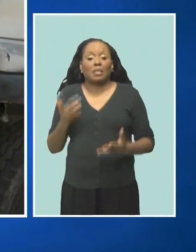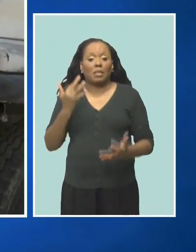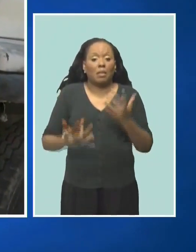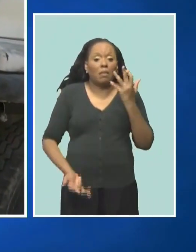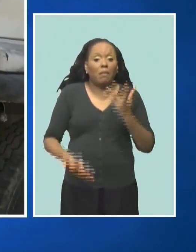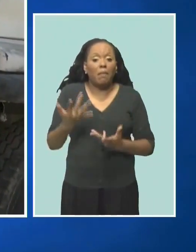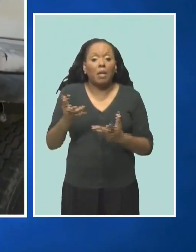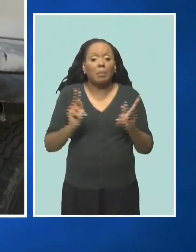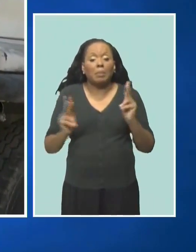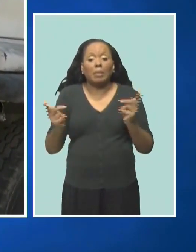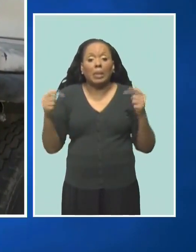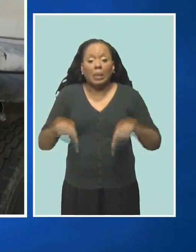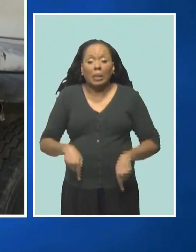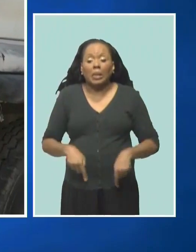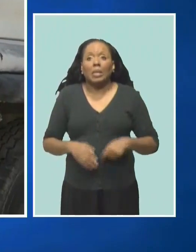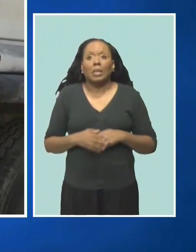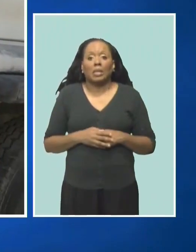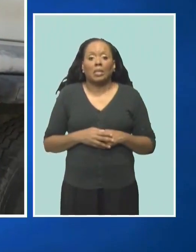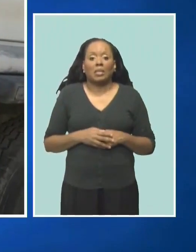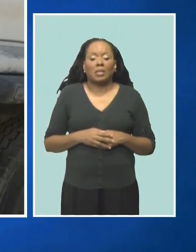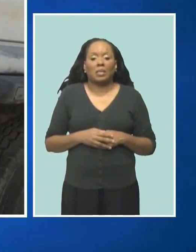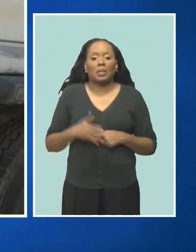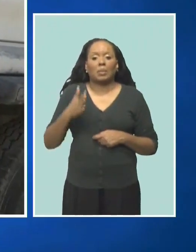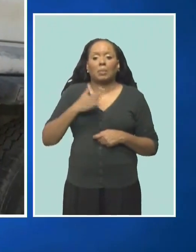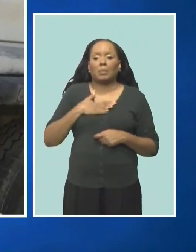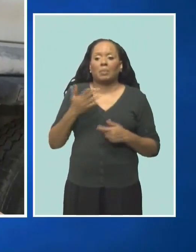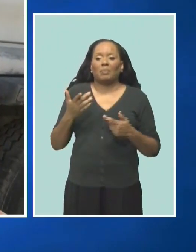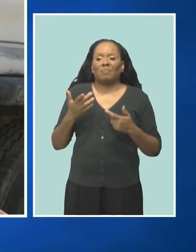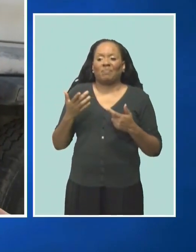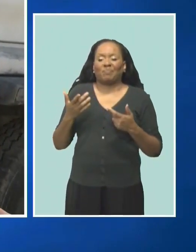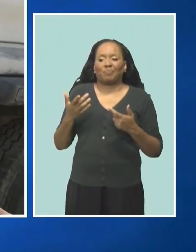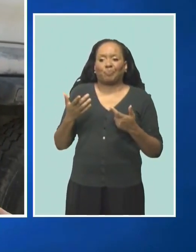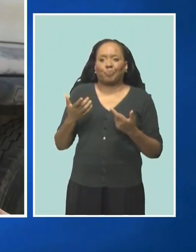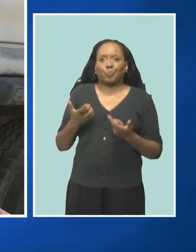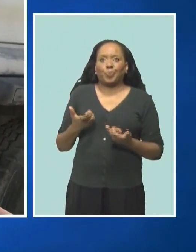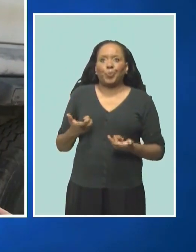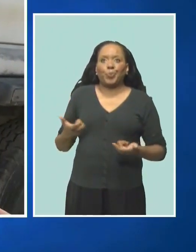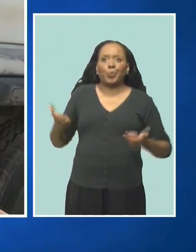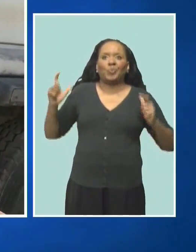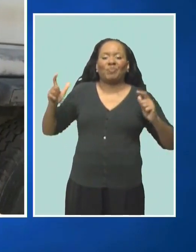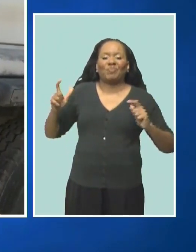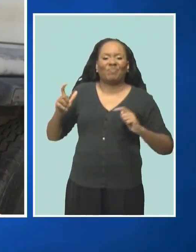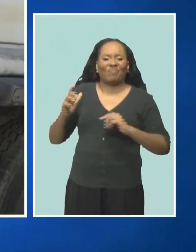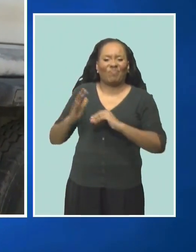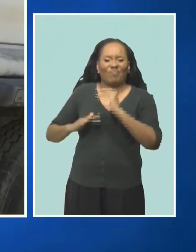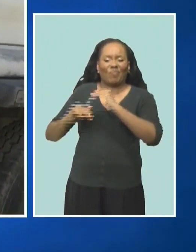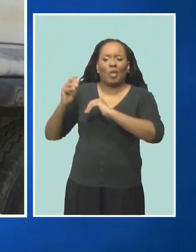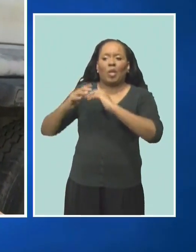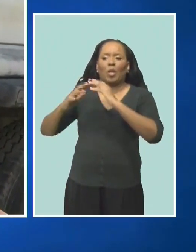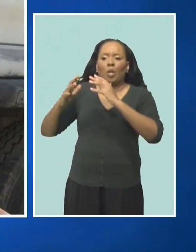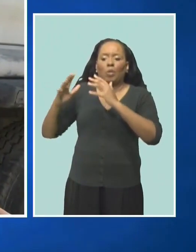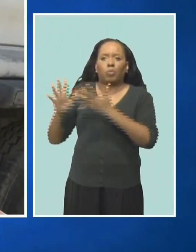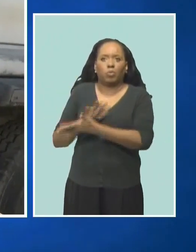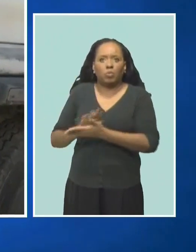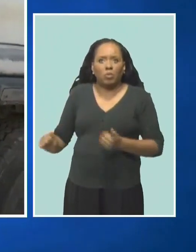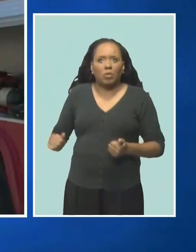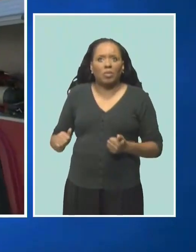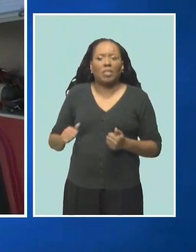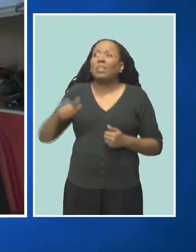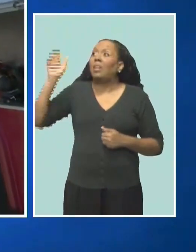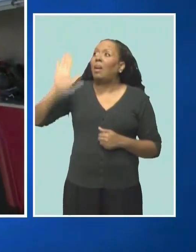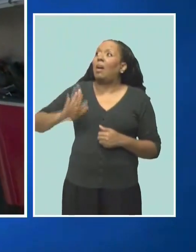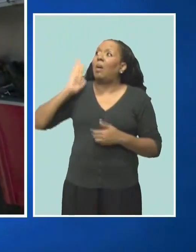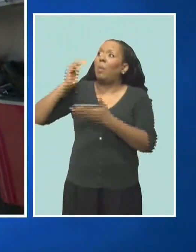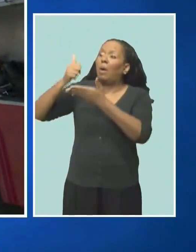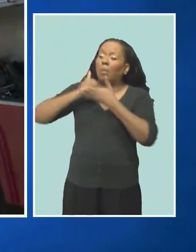is here. We got the bond only done. The main building is still there. God will help us. Please pray for me.